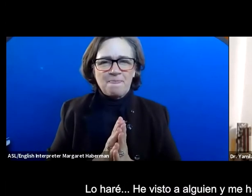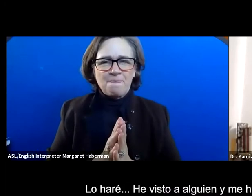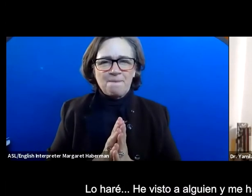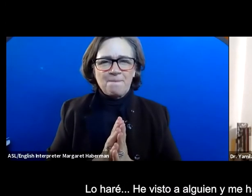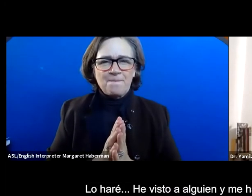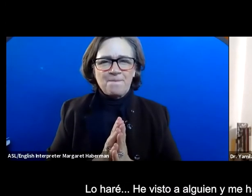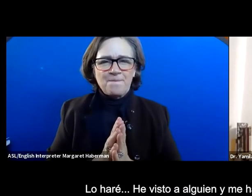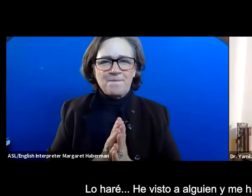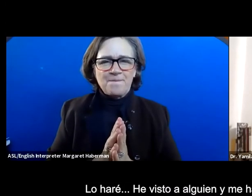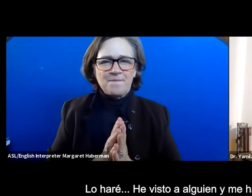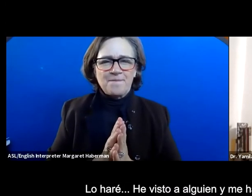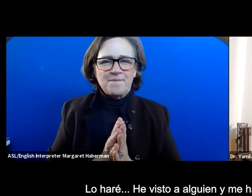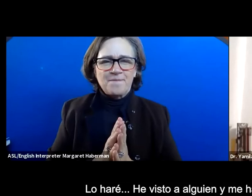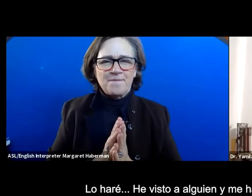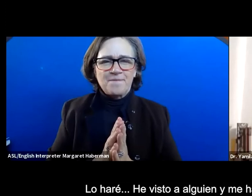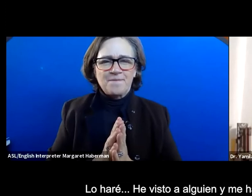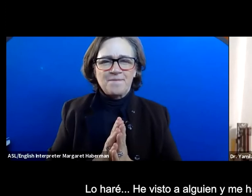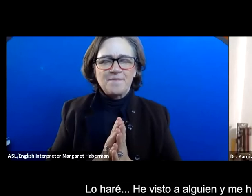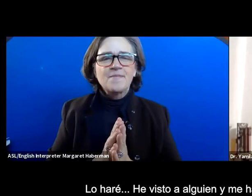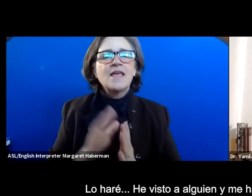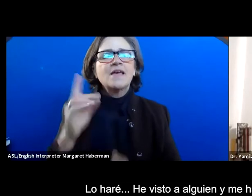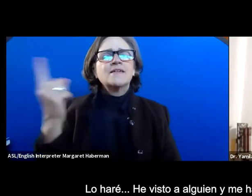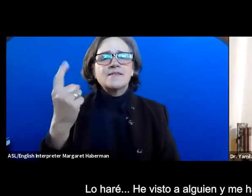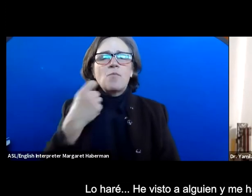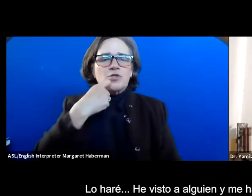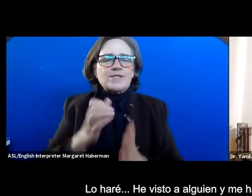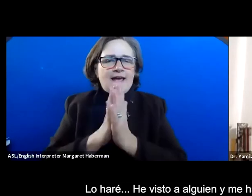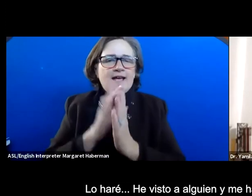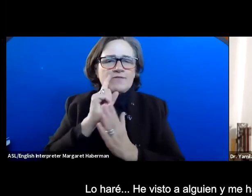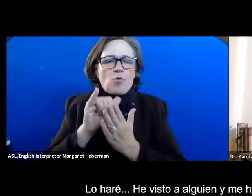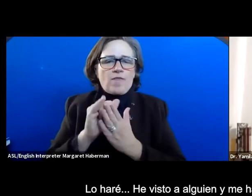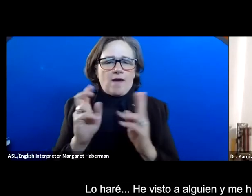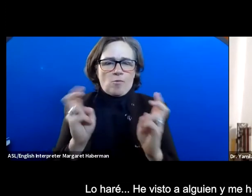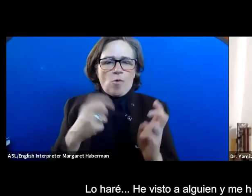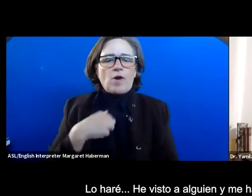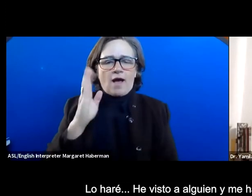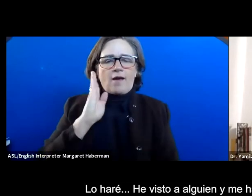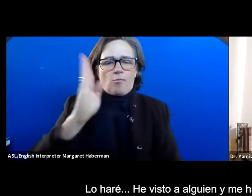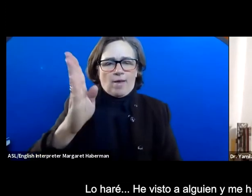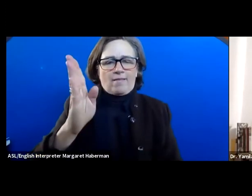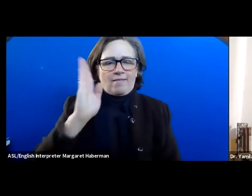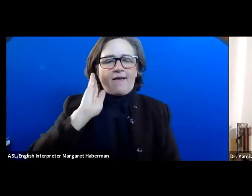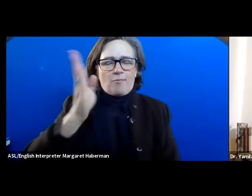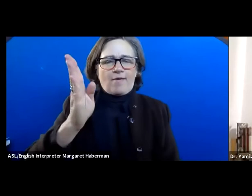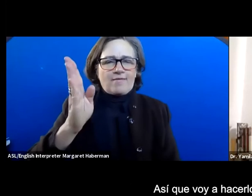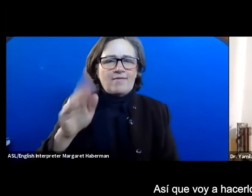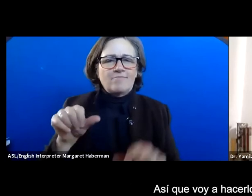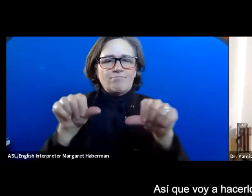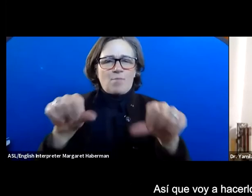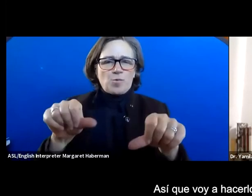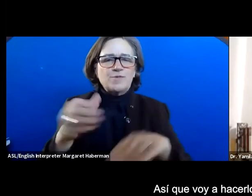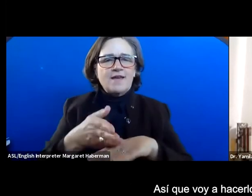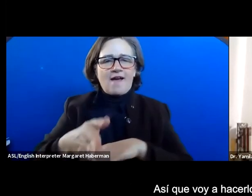I saw somebody in the ask for the quote. I will put the quote in the chat again when I finish.